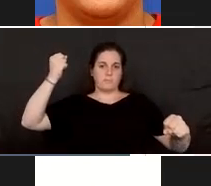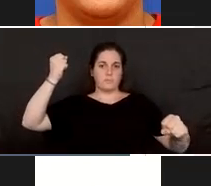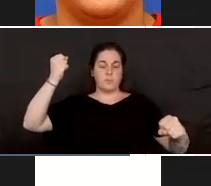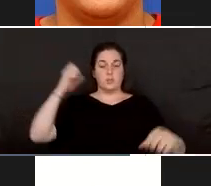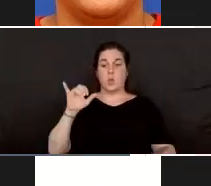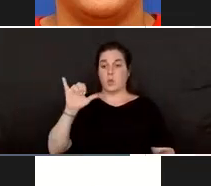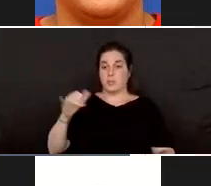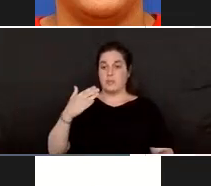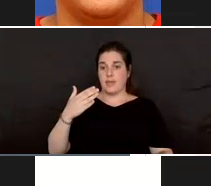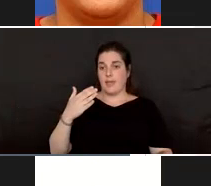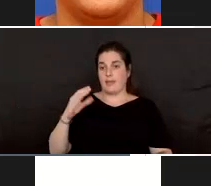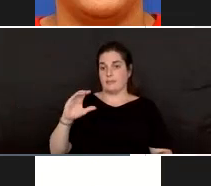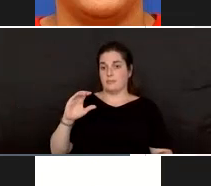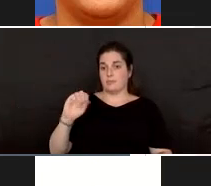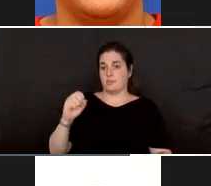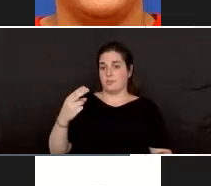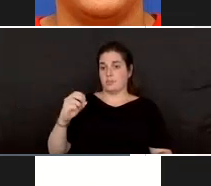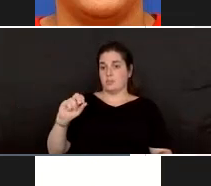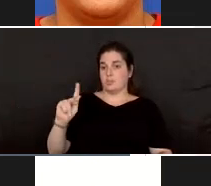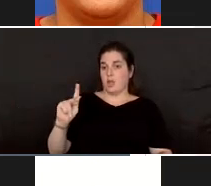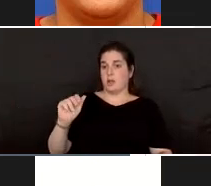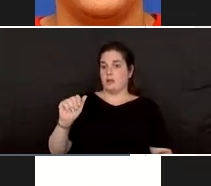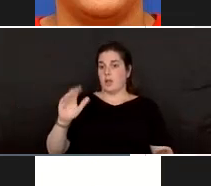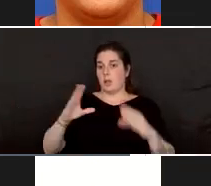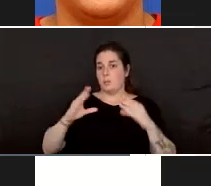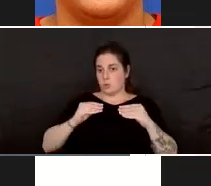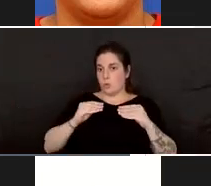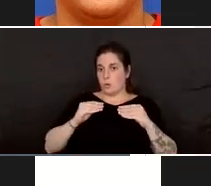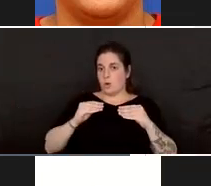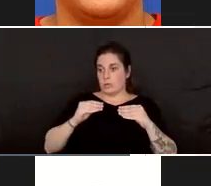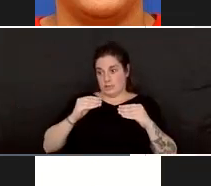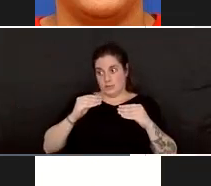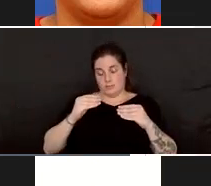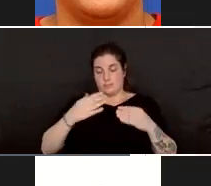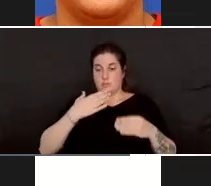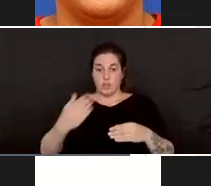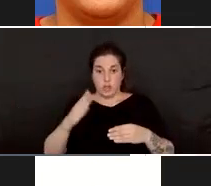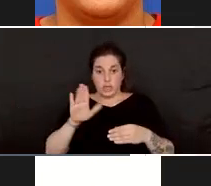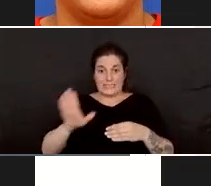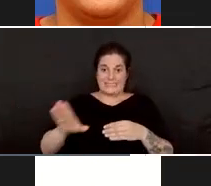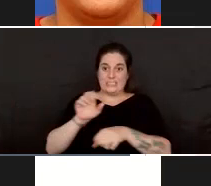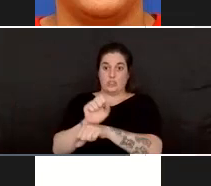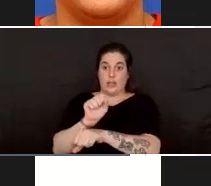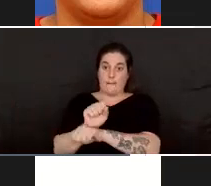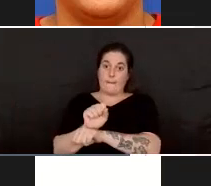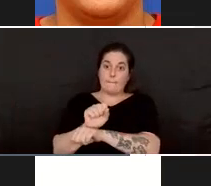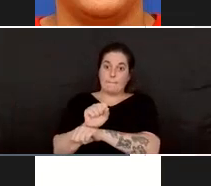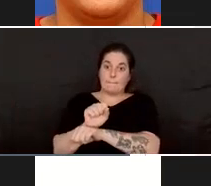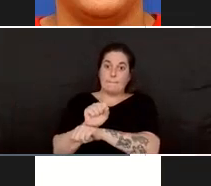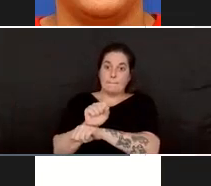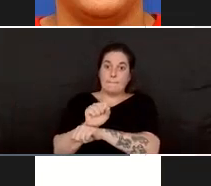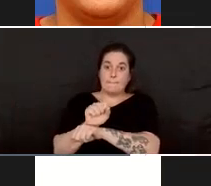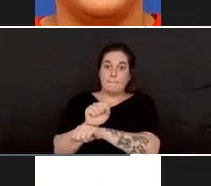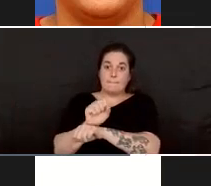at absorbing the shock that automobiles experience while they're riding and hitting bumps and things like that, okay?